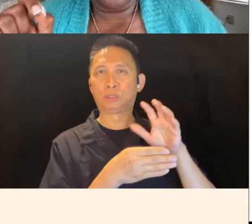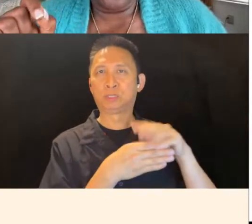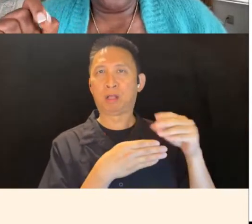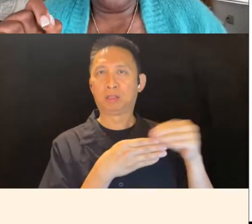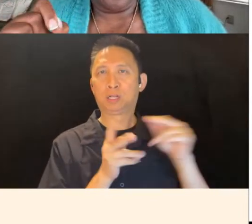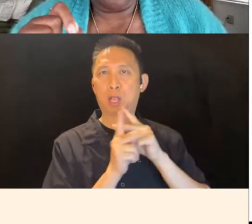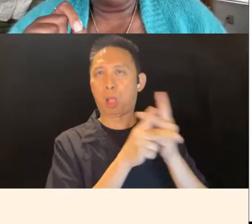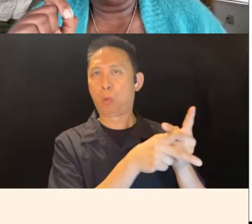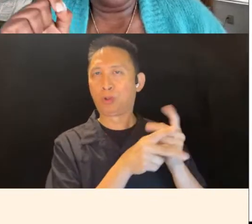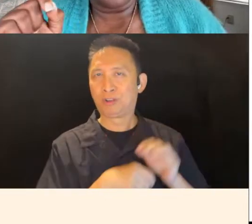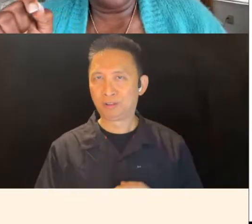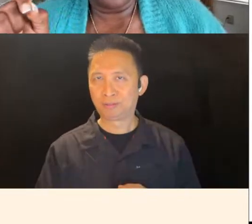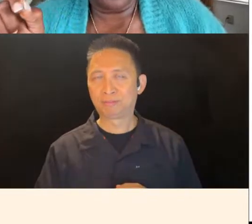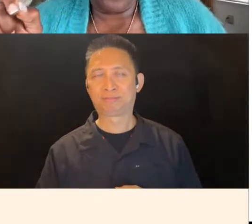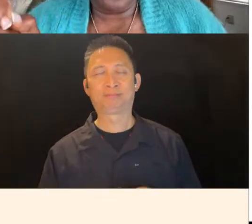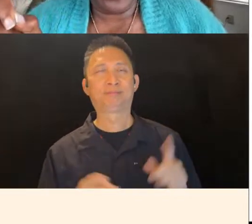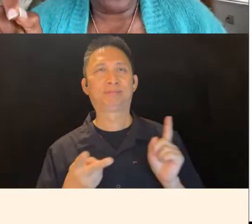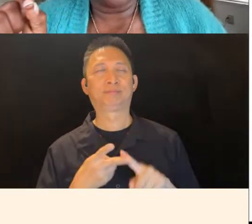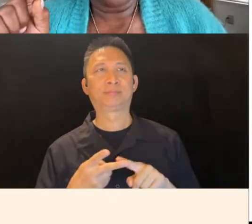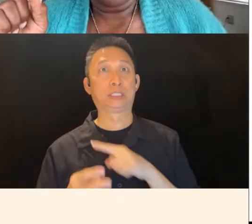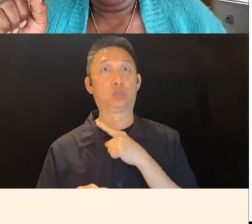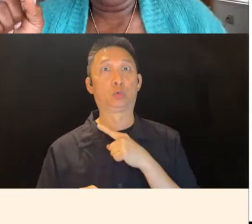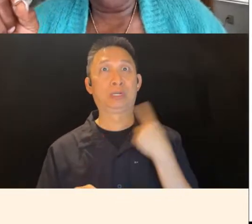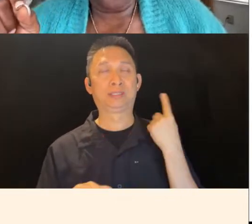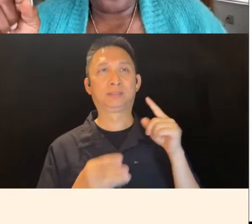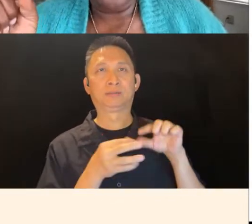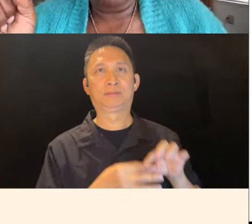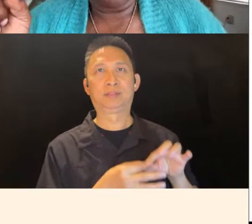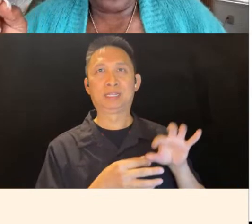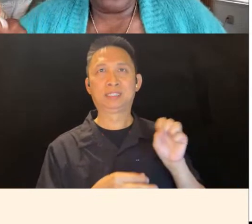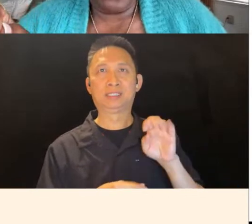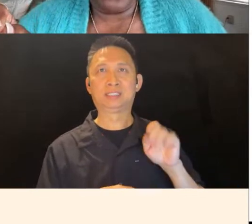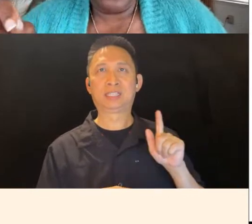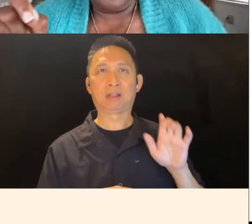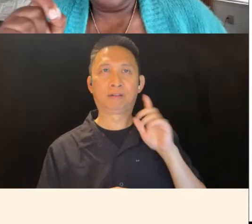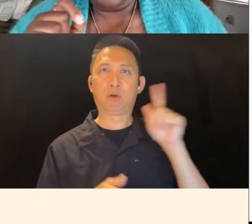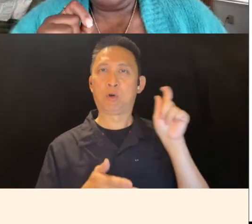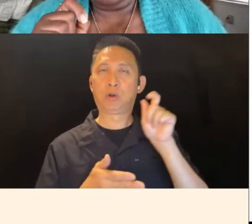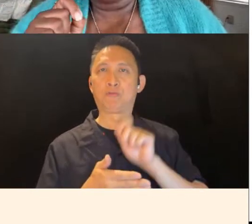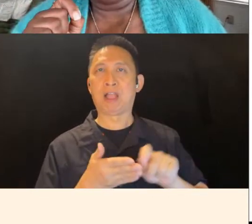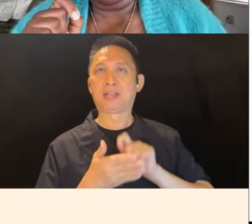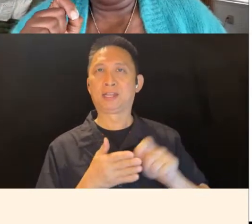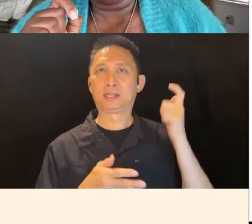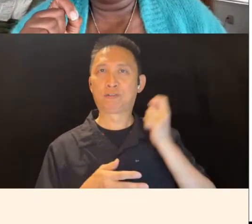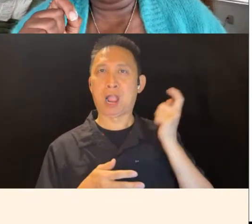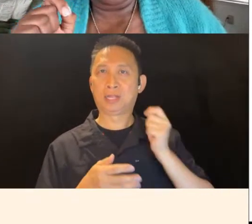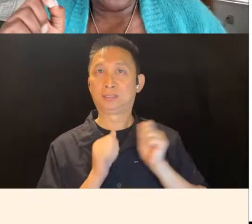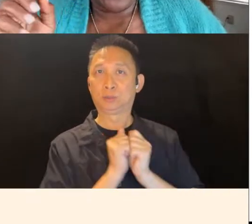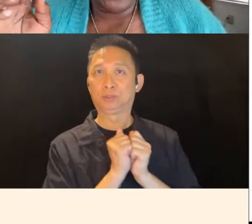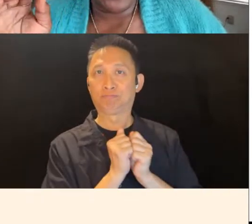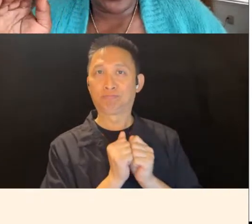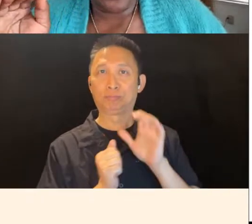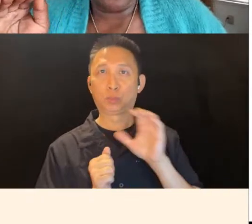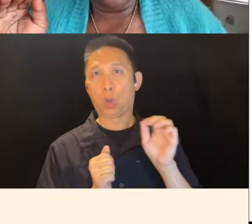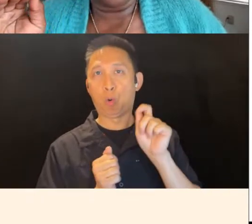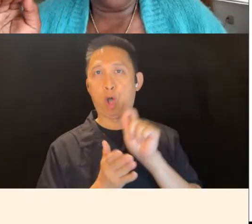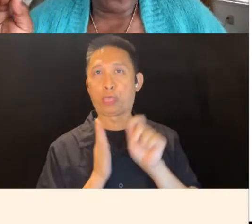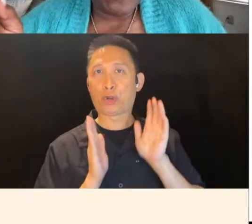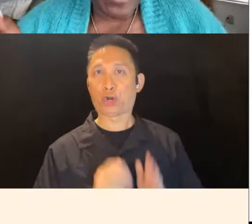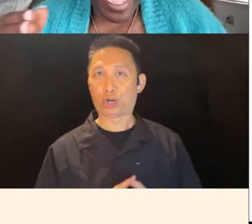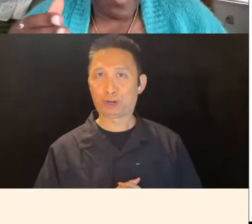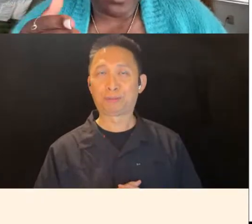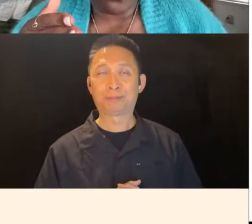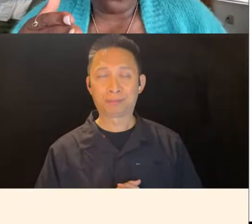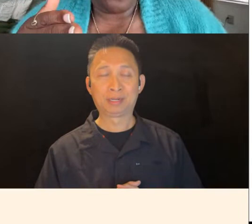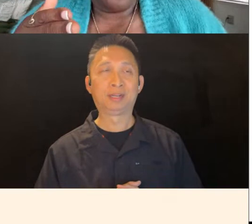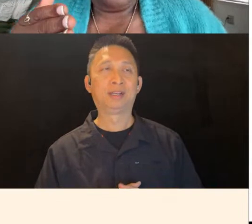attributed to, in SELC's case, co-writing grants and creating a stream